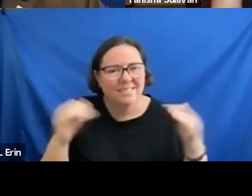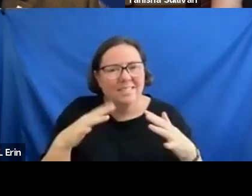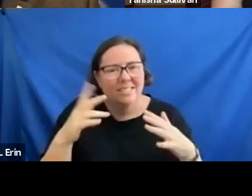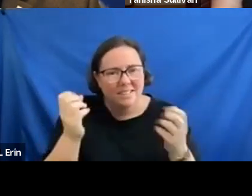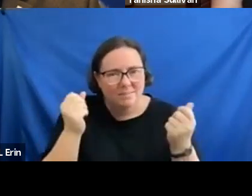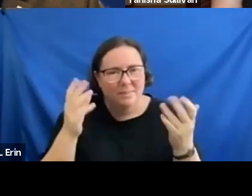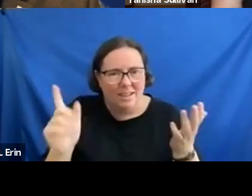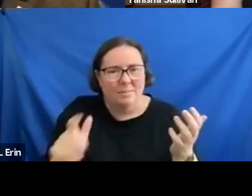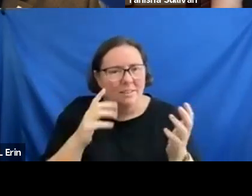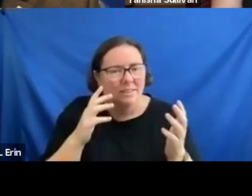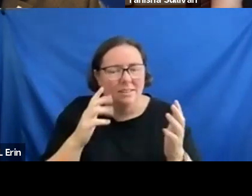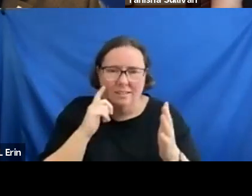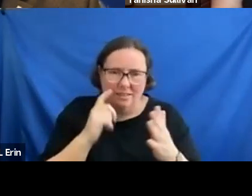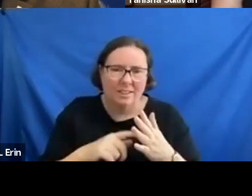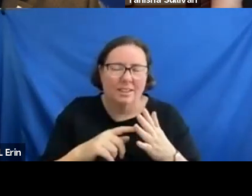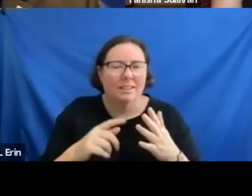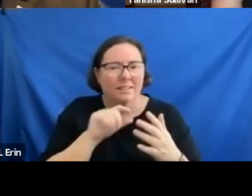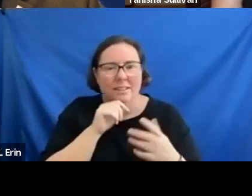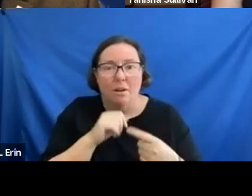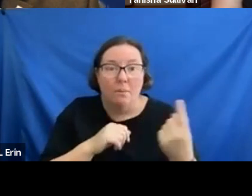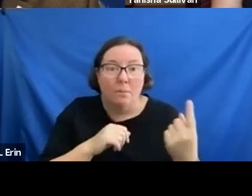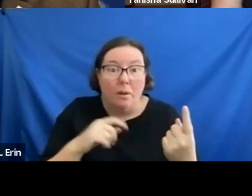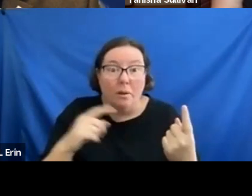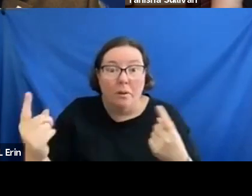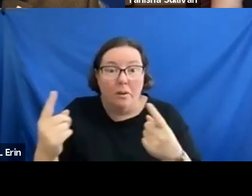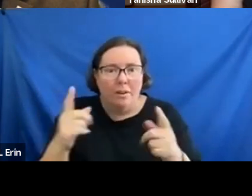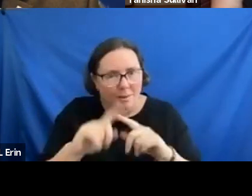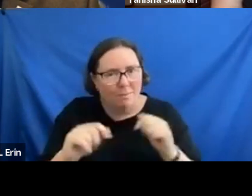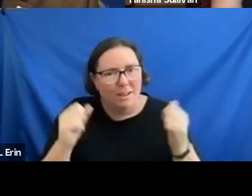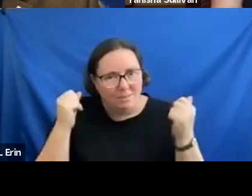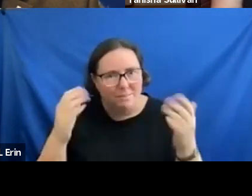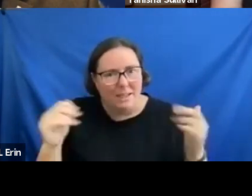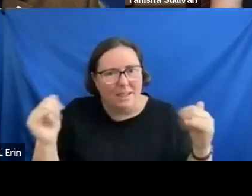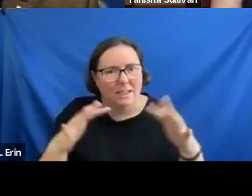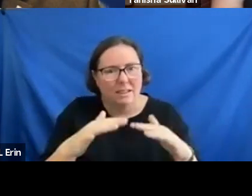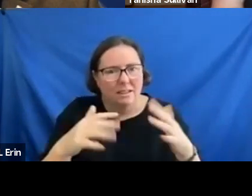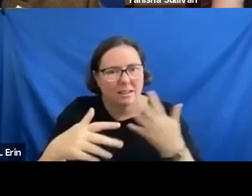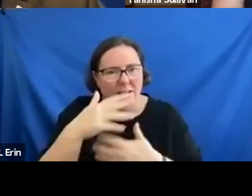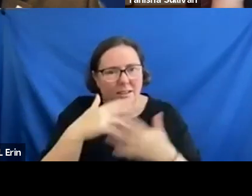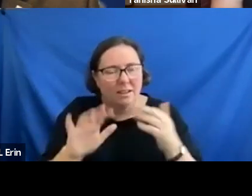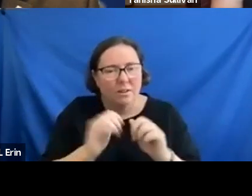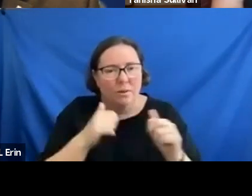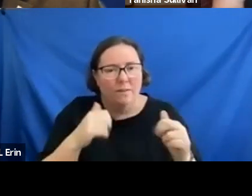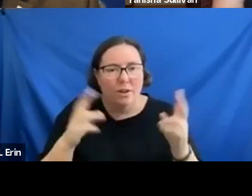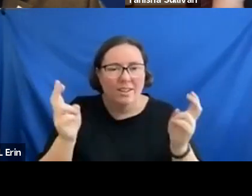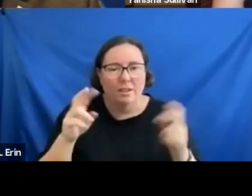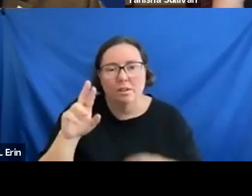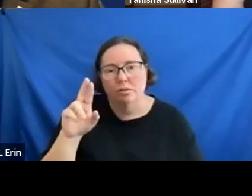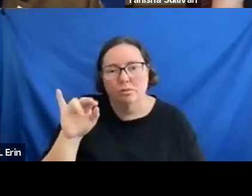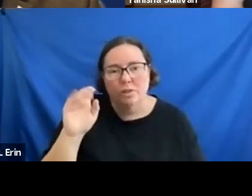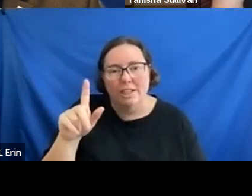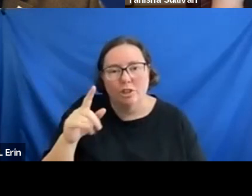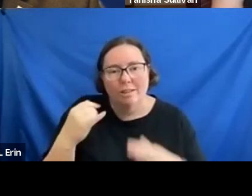courts have recognized the need for a critical mass of students to avoid that kind of racial isolation, for without it, there is